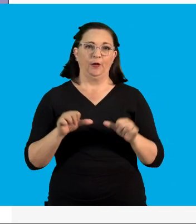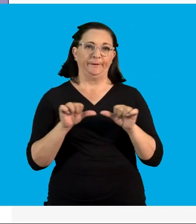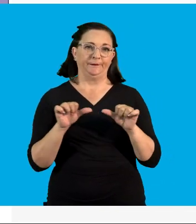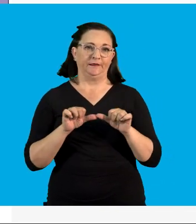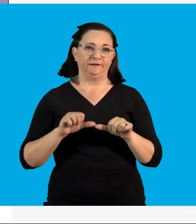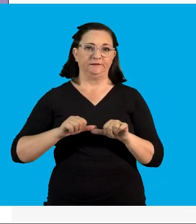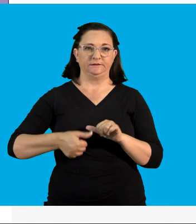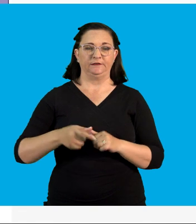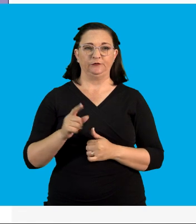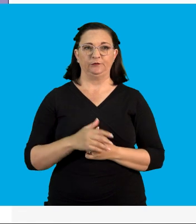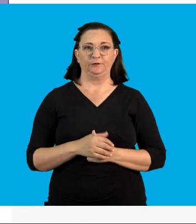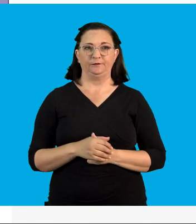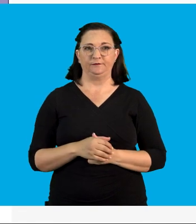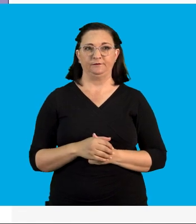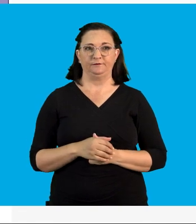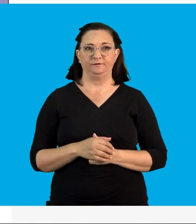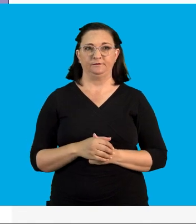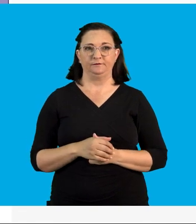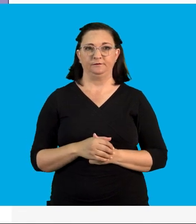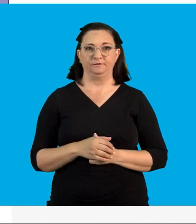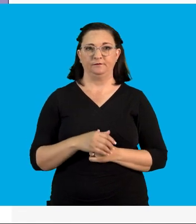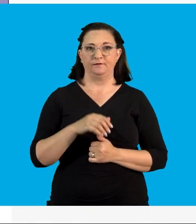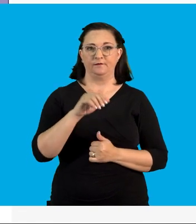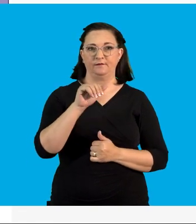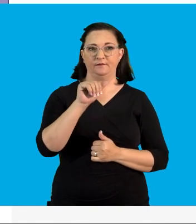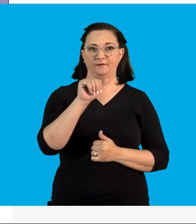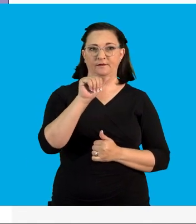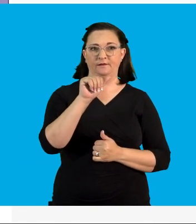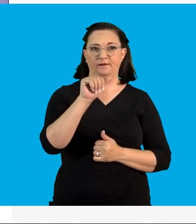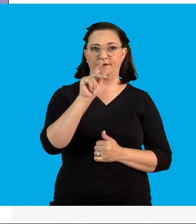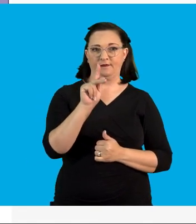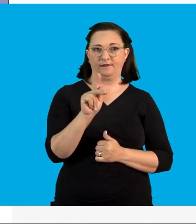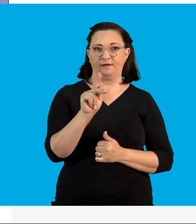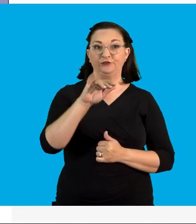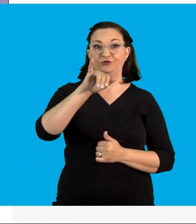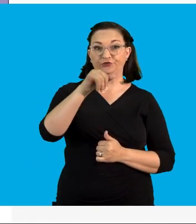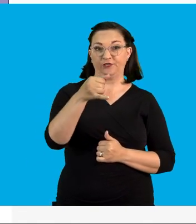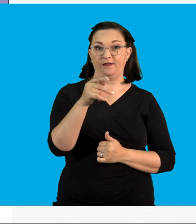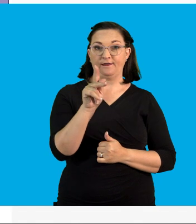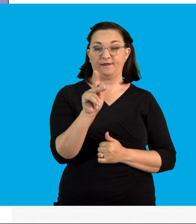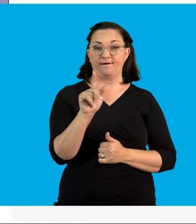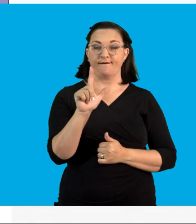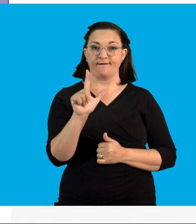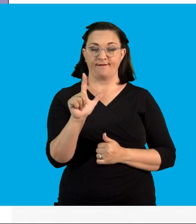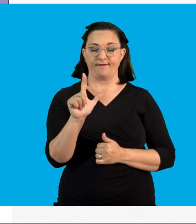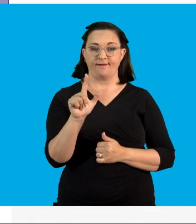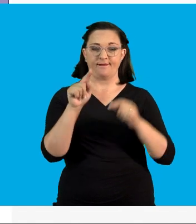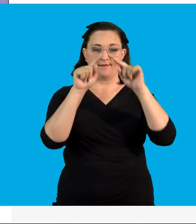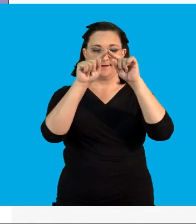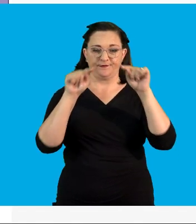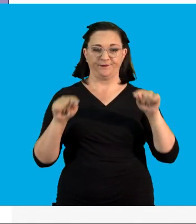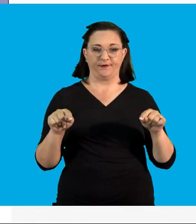next one, we are to measure the angles of triangle JKL. And as I measure the first